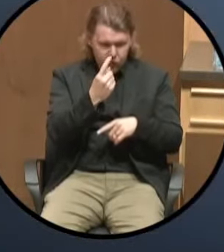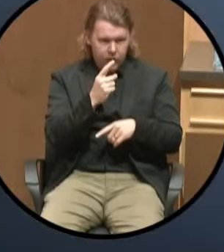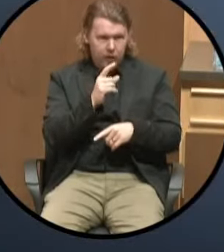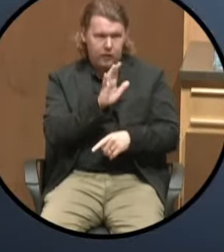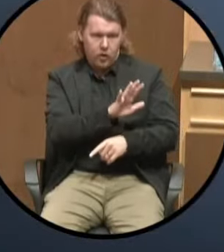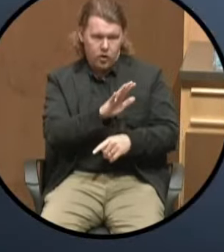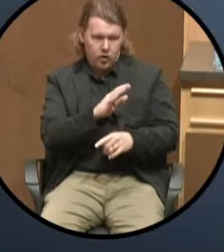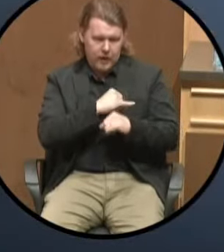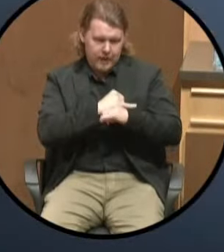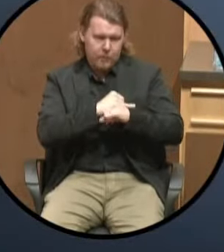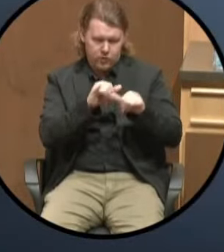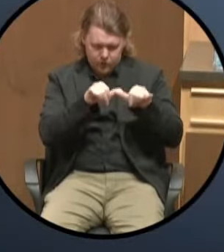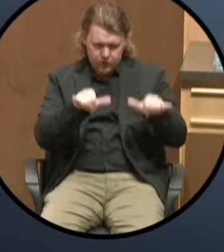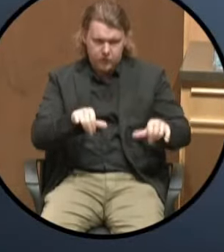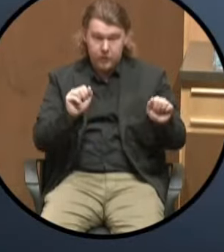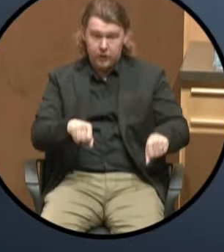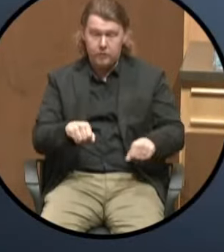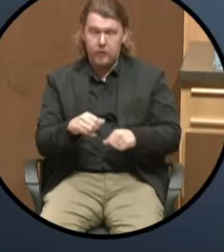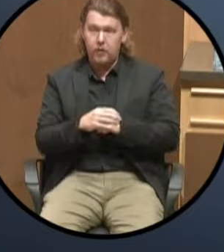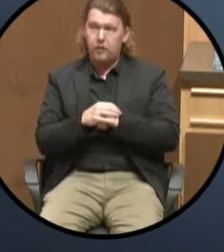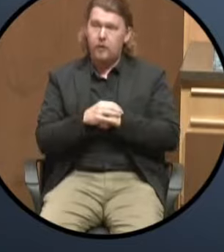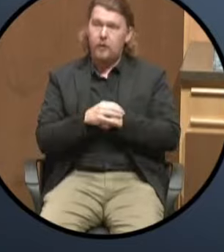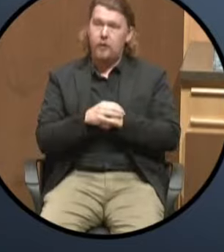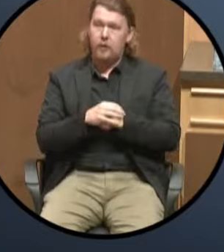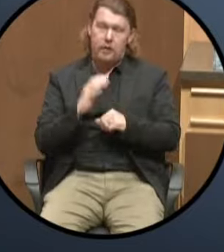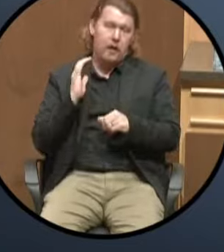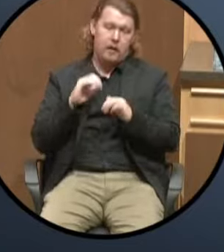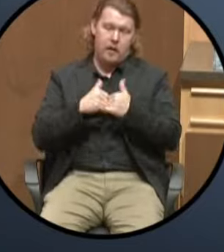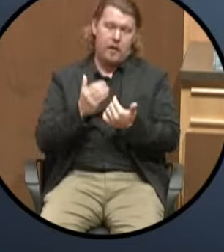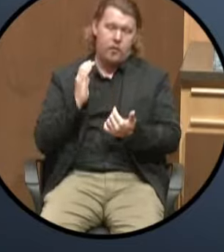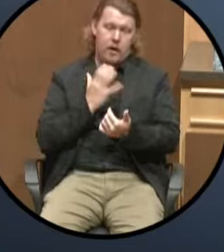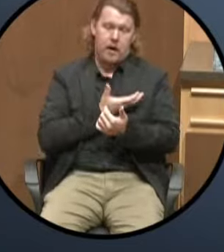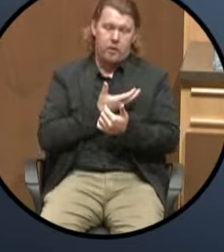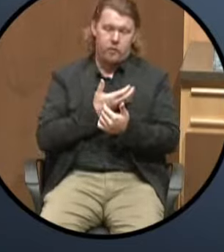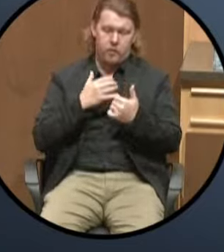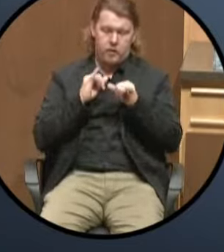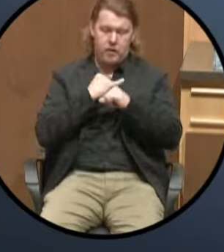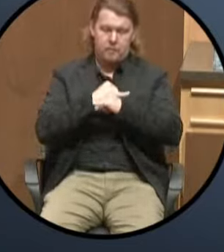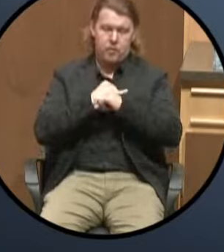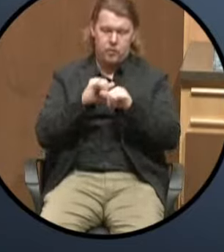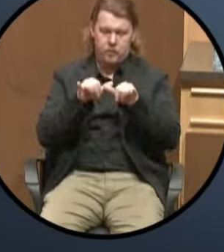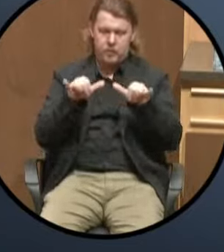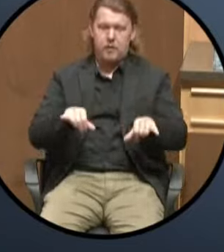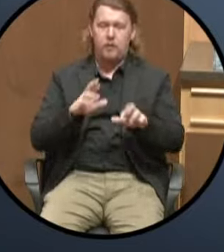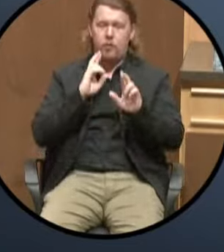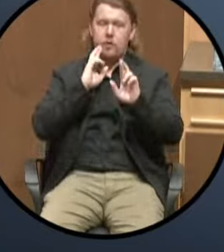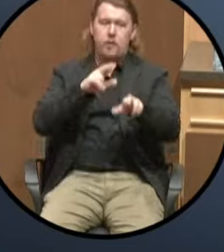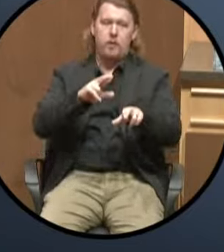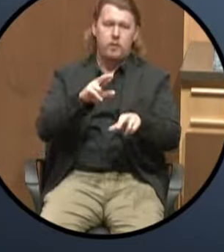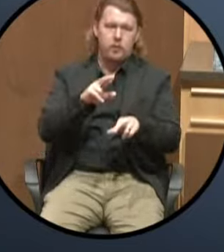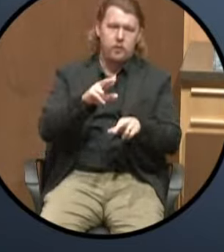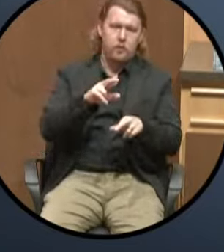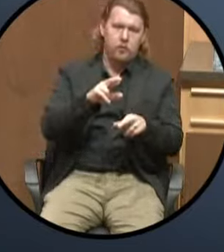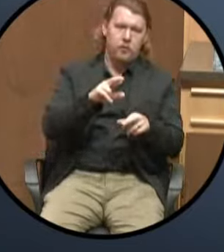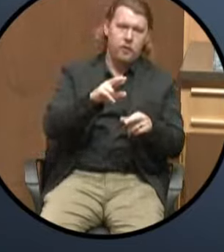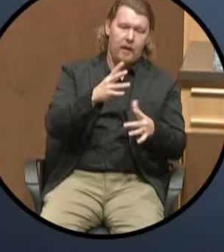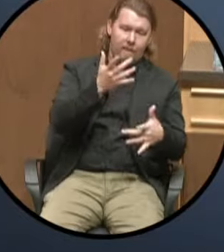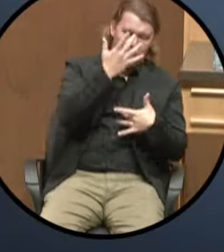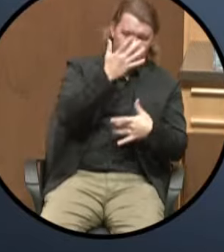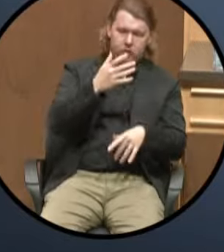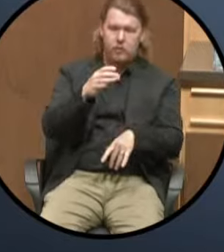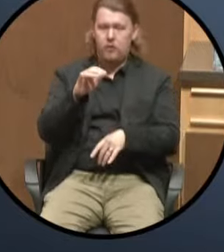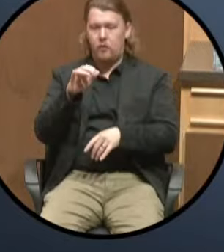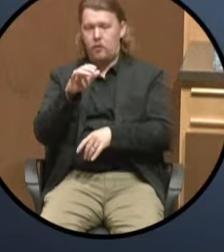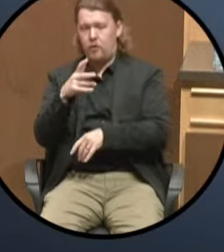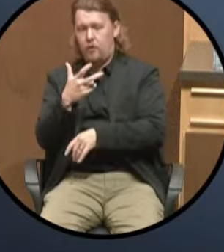be, and how immune system response to things like infection and vaccines also can be